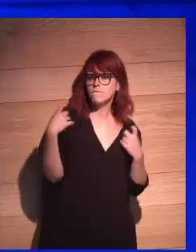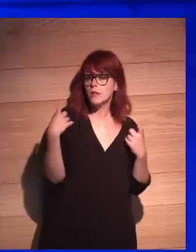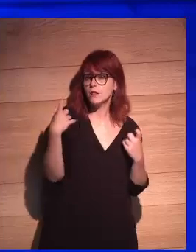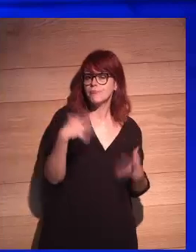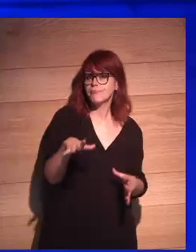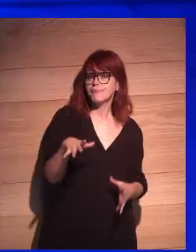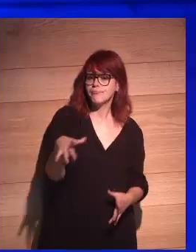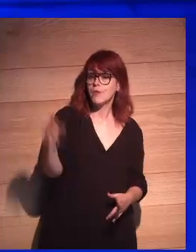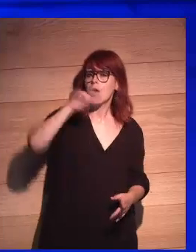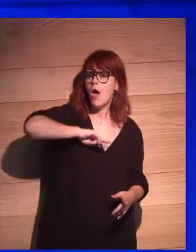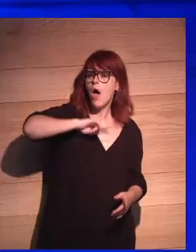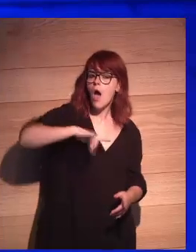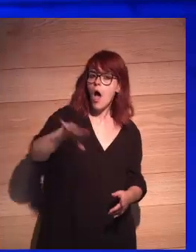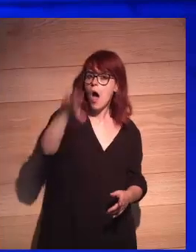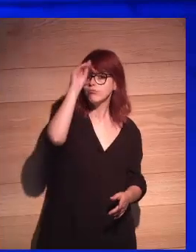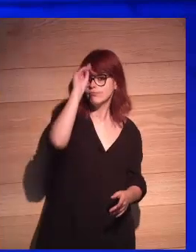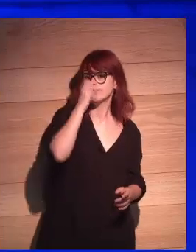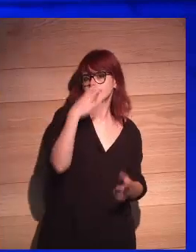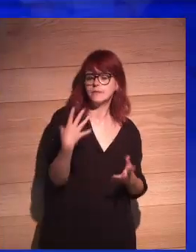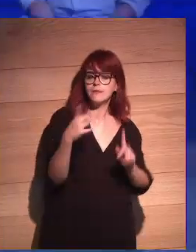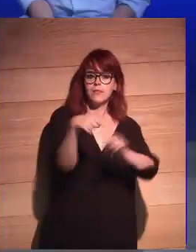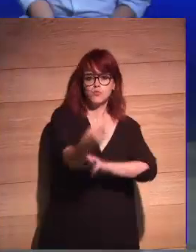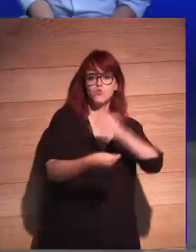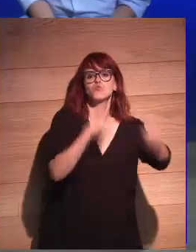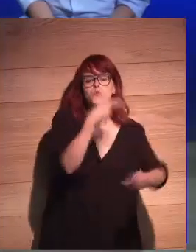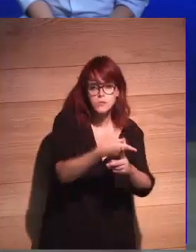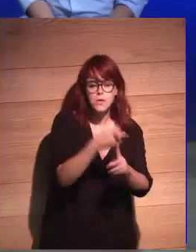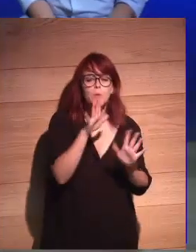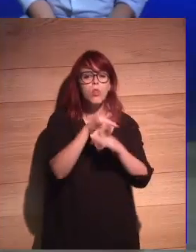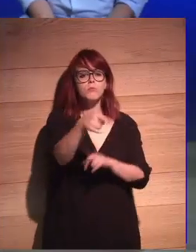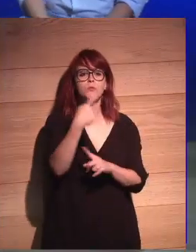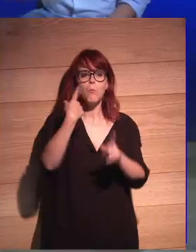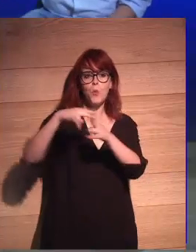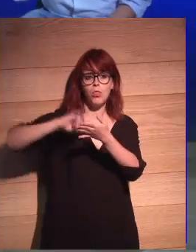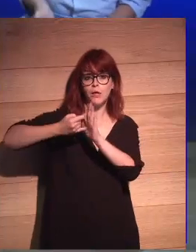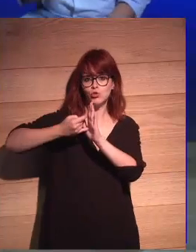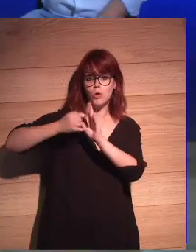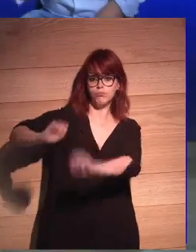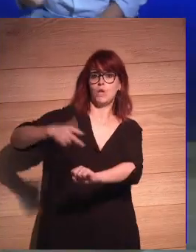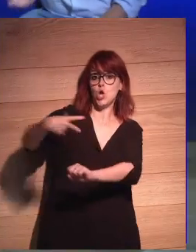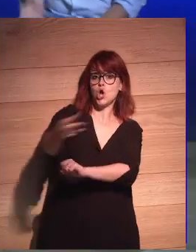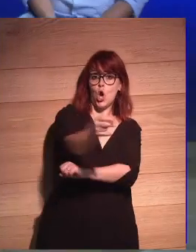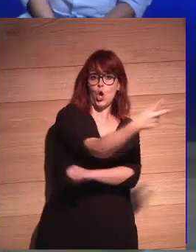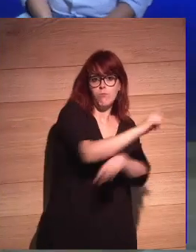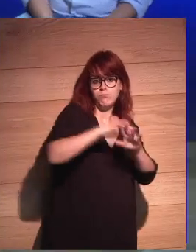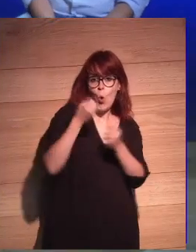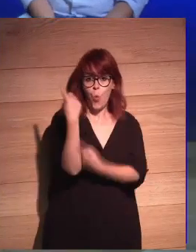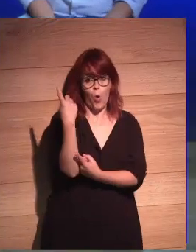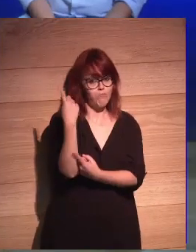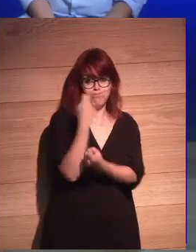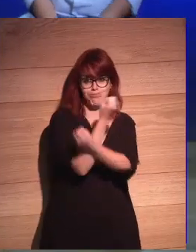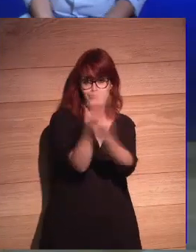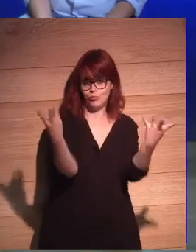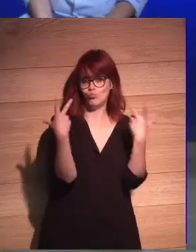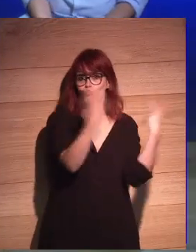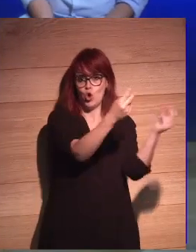you teach them somewhat what they can use. Have you ever rejected any project?